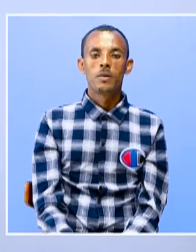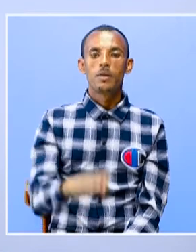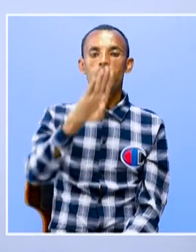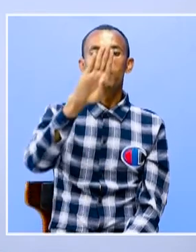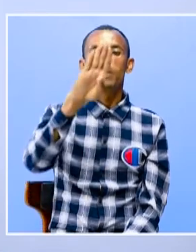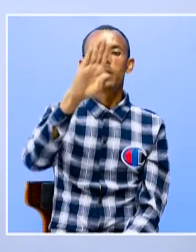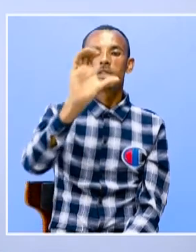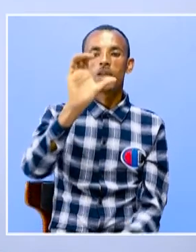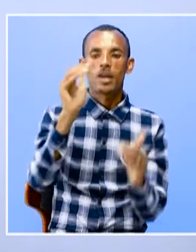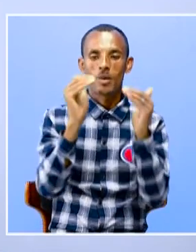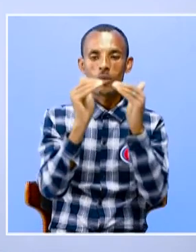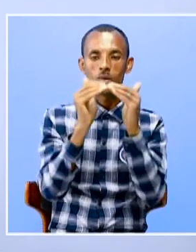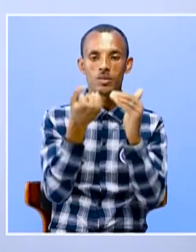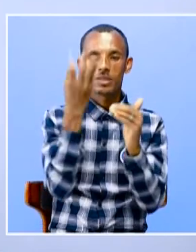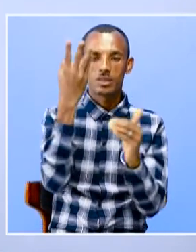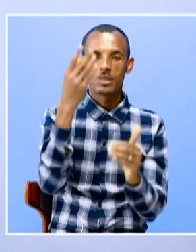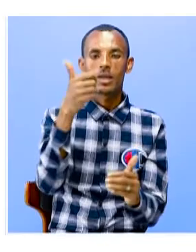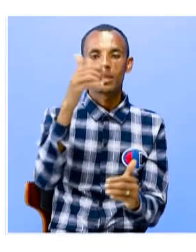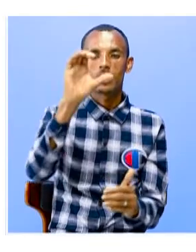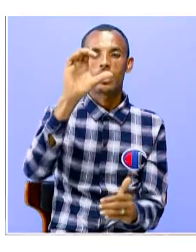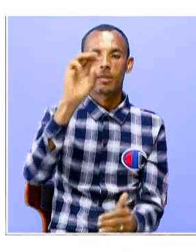BC is this 10 centimeter